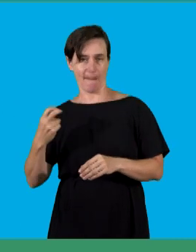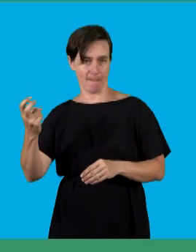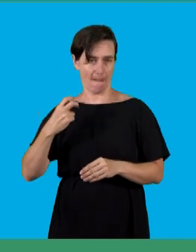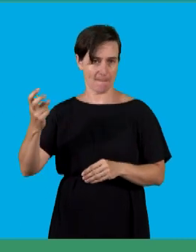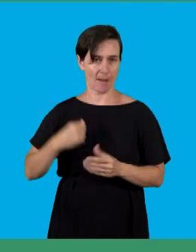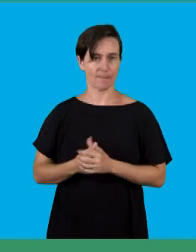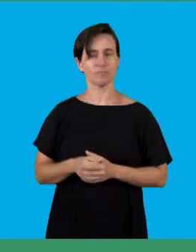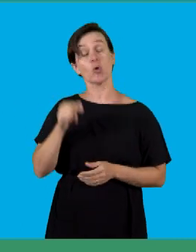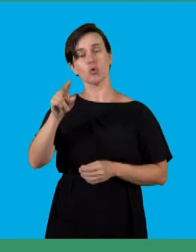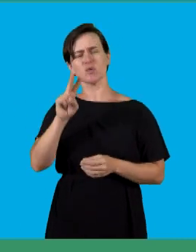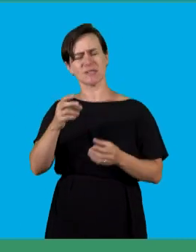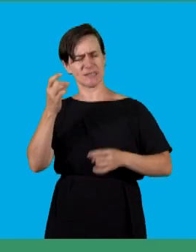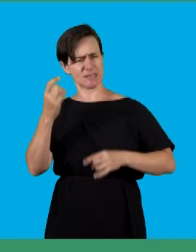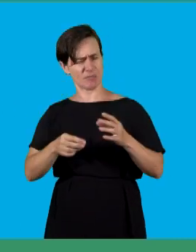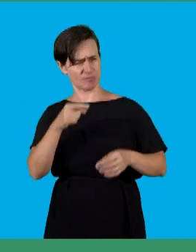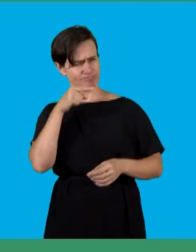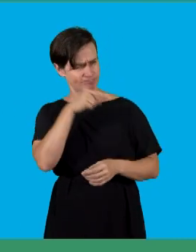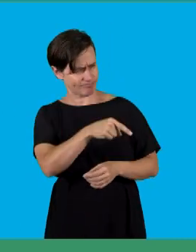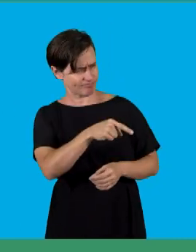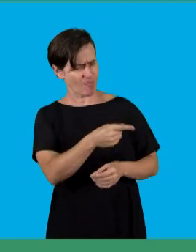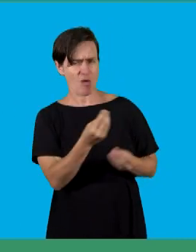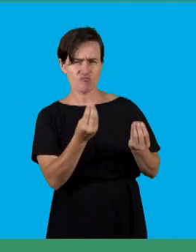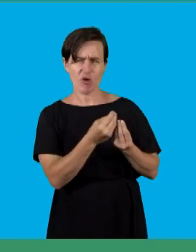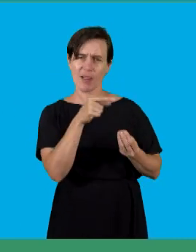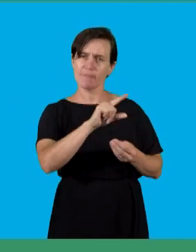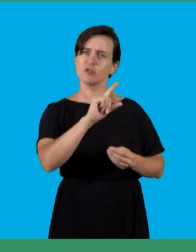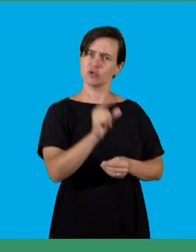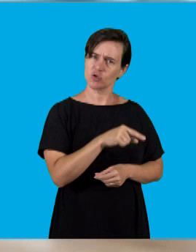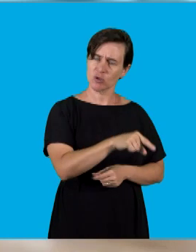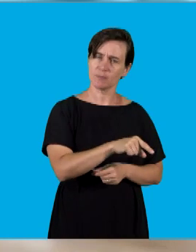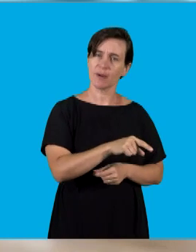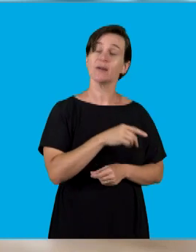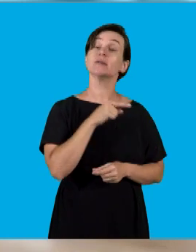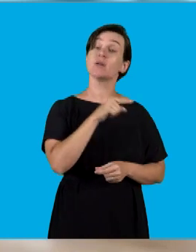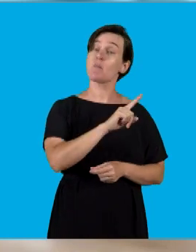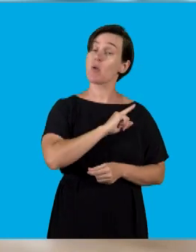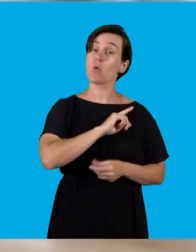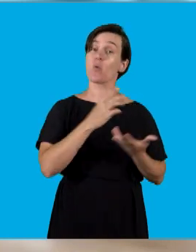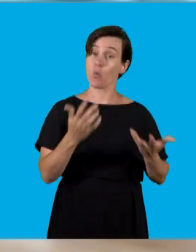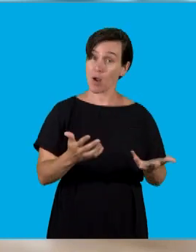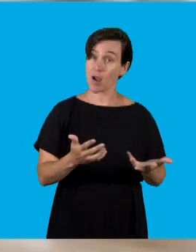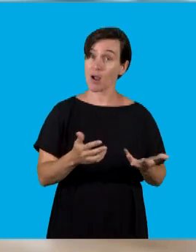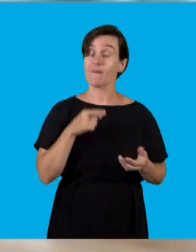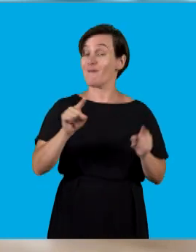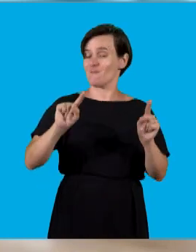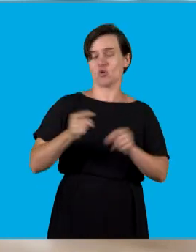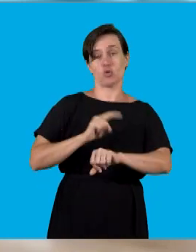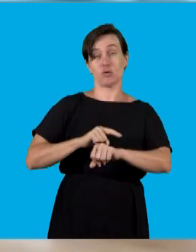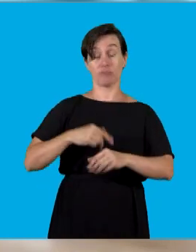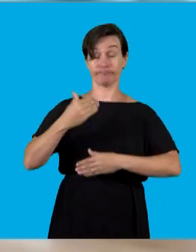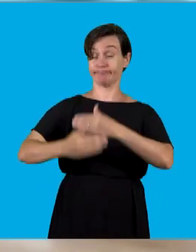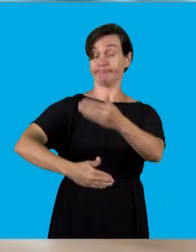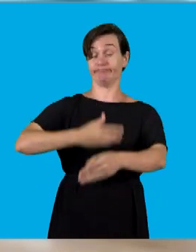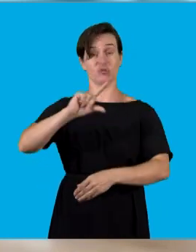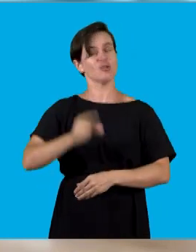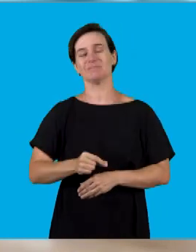find products that are priced lower. And you must note that these are priced lower only for a short